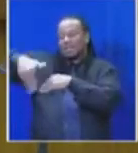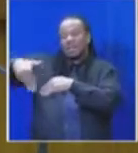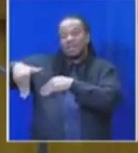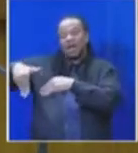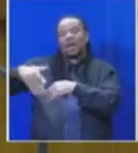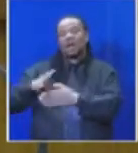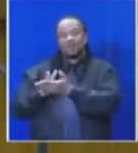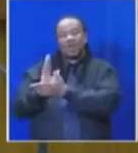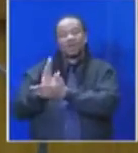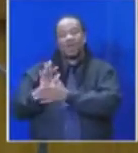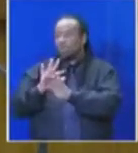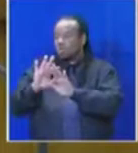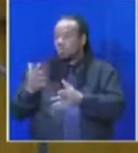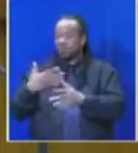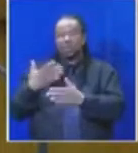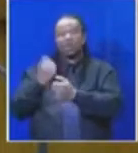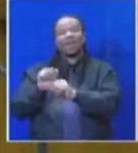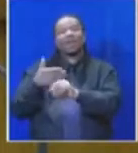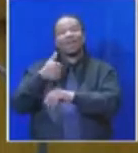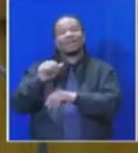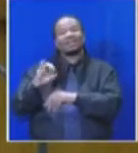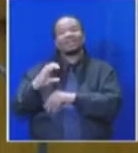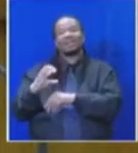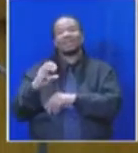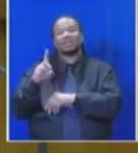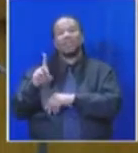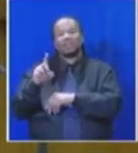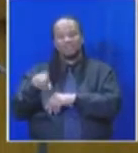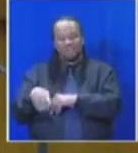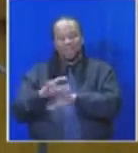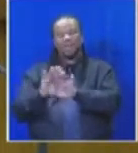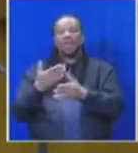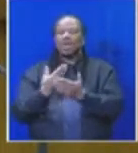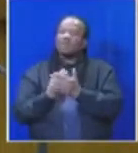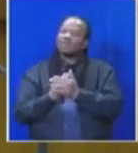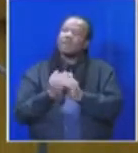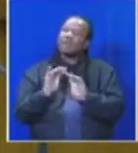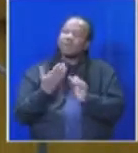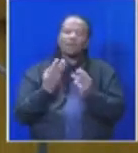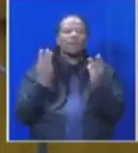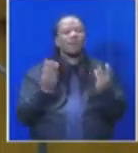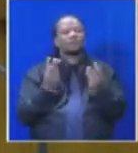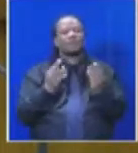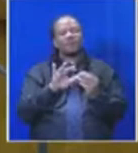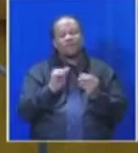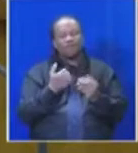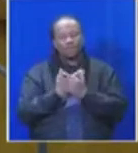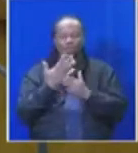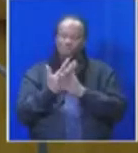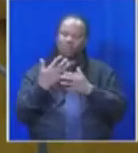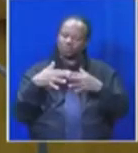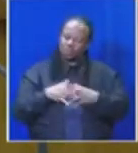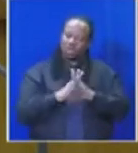them of their freedom. The ACDP believes South Africans must stand and work together to develop